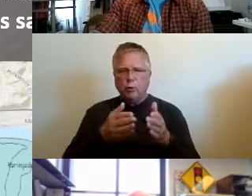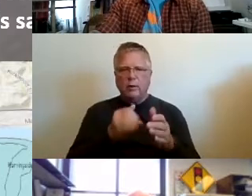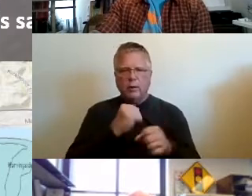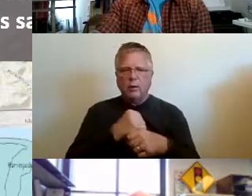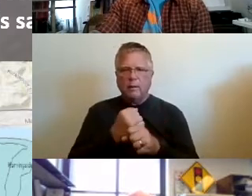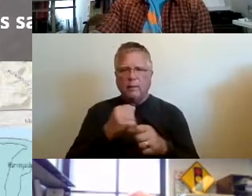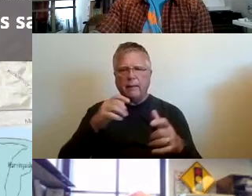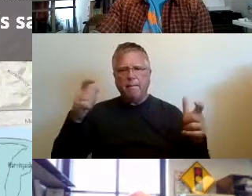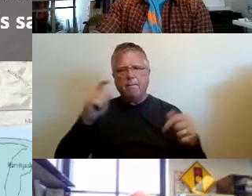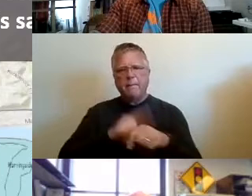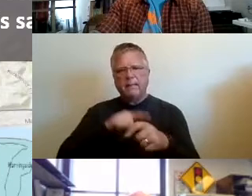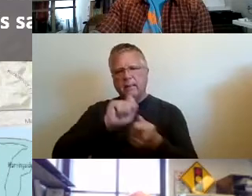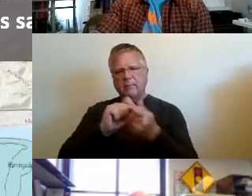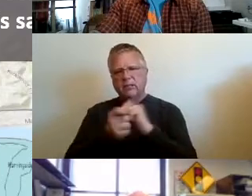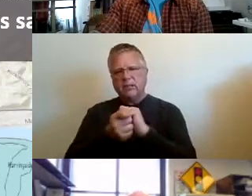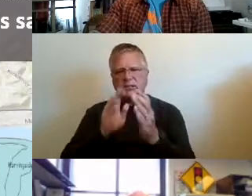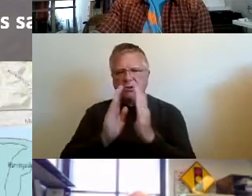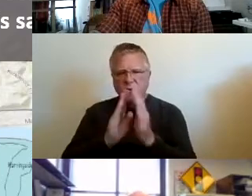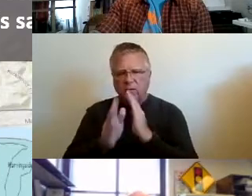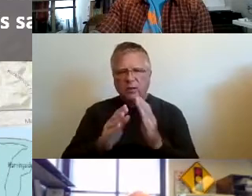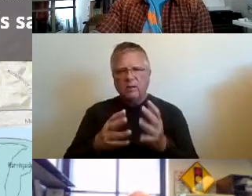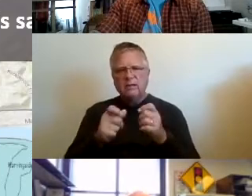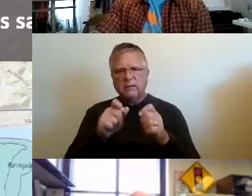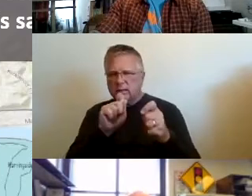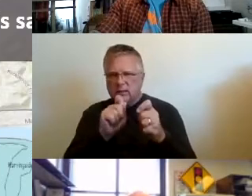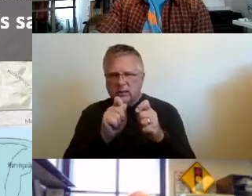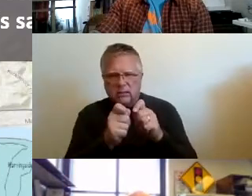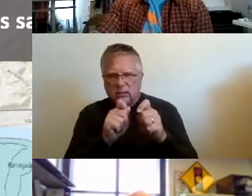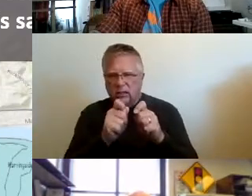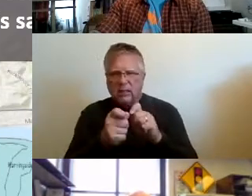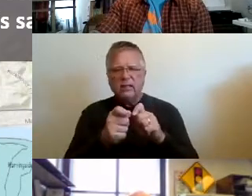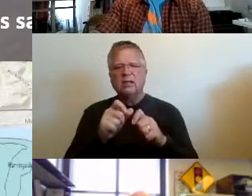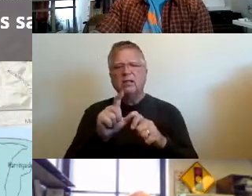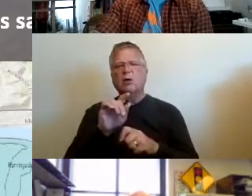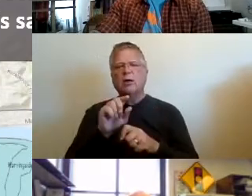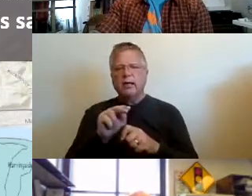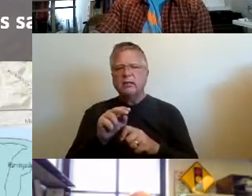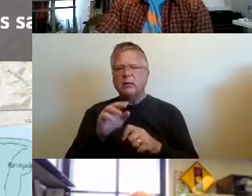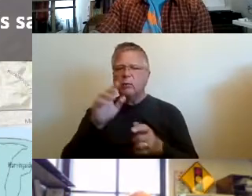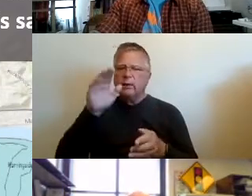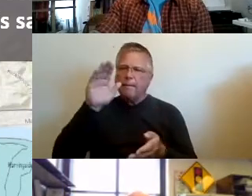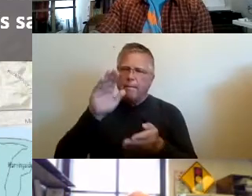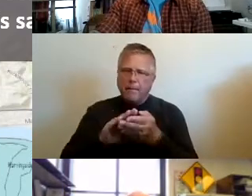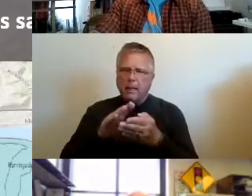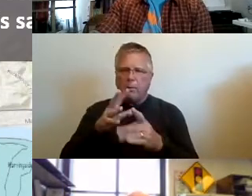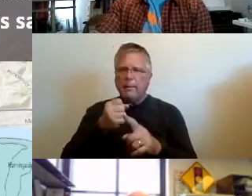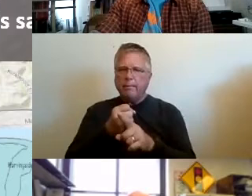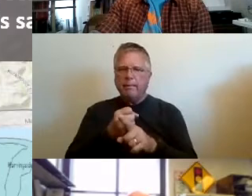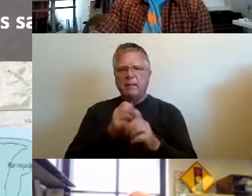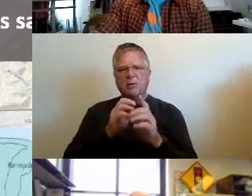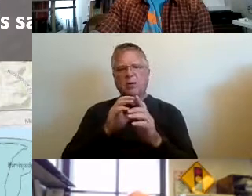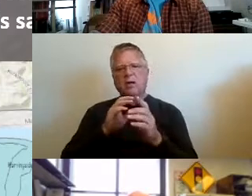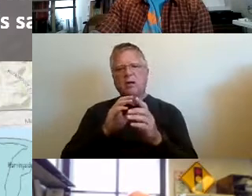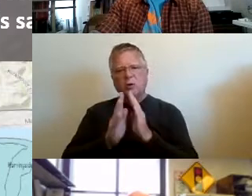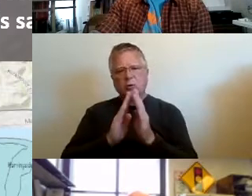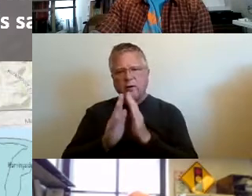huge changes in the traffic. It's just to reallocation and minimum impact in the traffic. That type of project is the